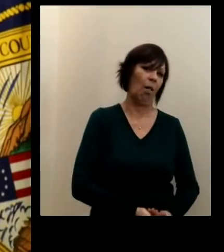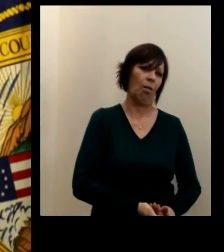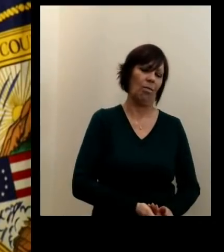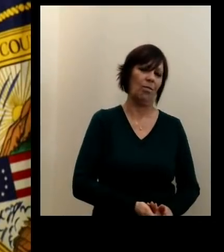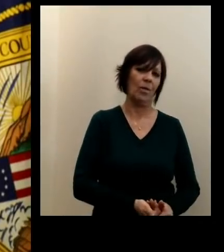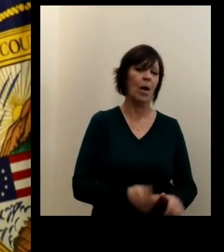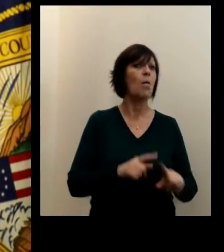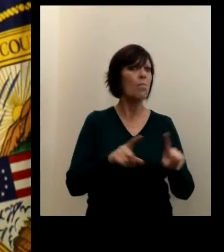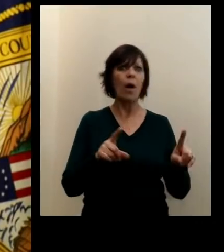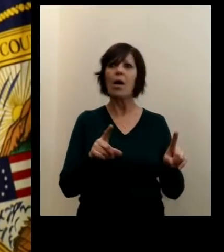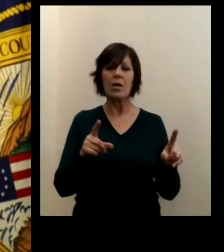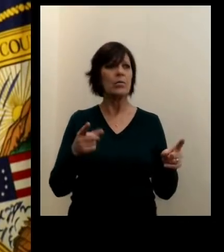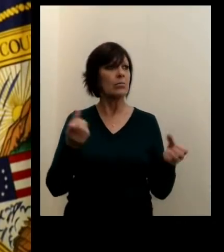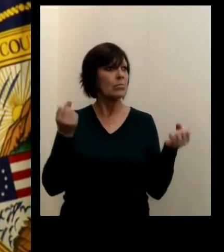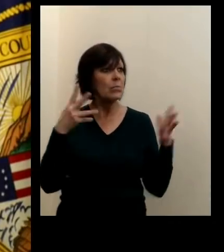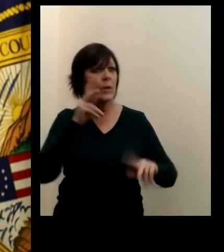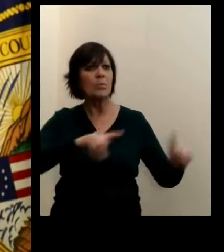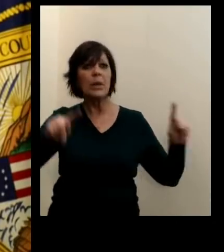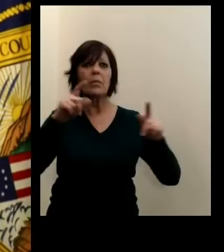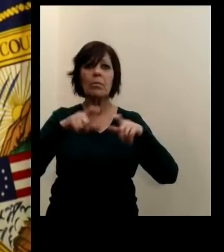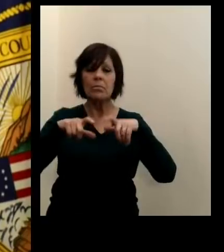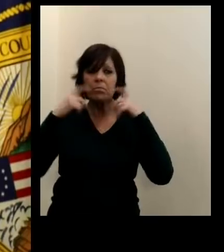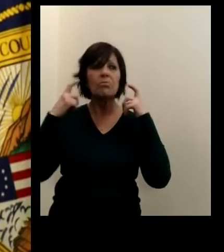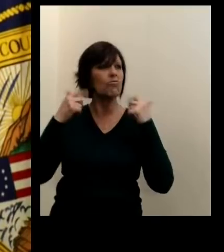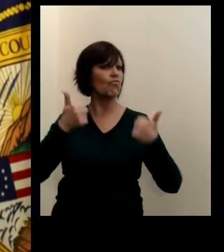listening, but because it was such a small amount, it's okay.